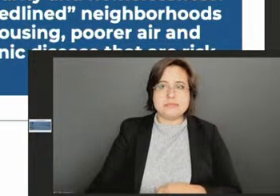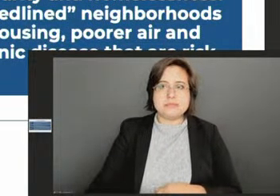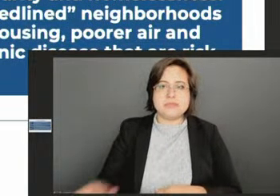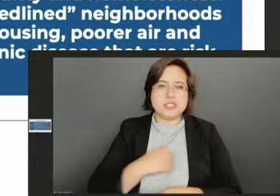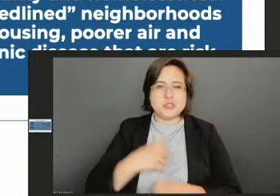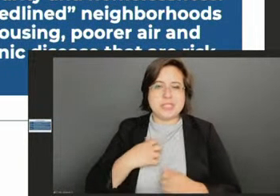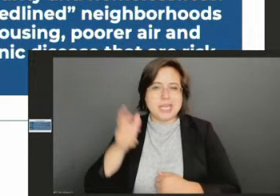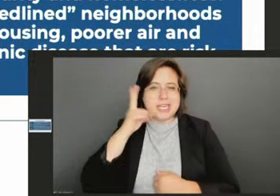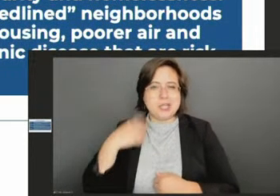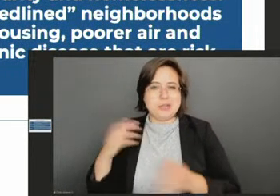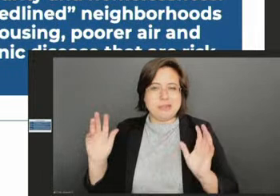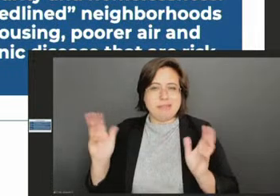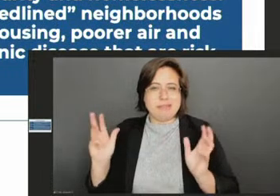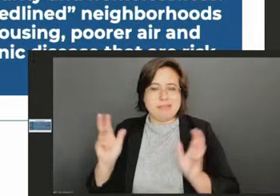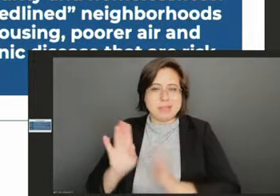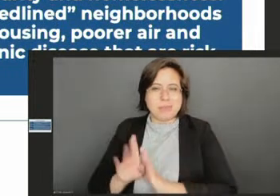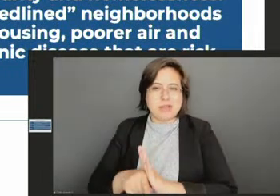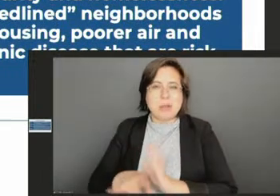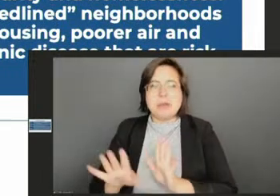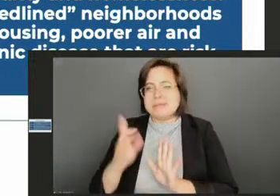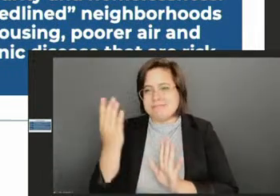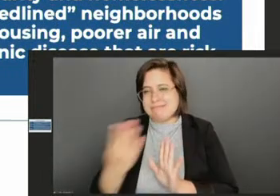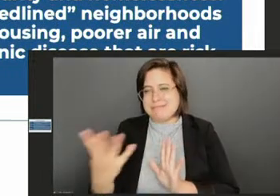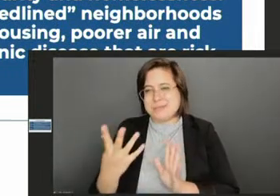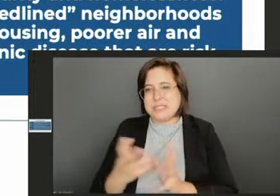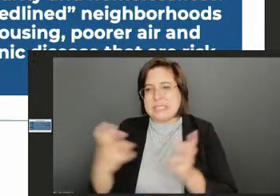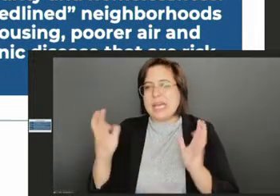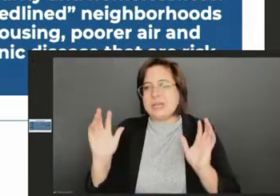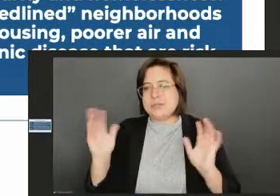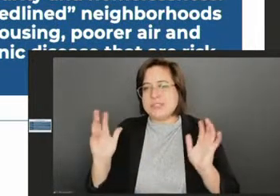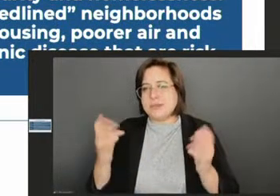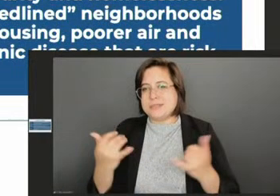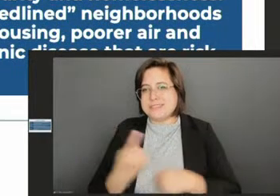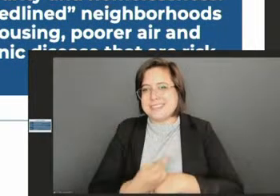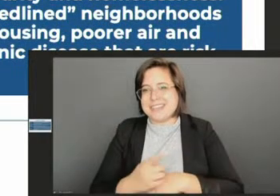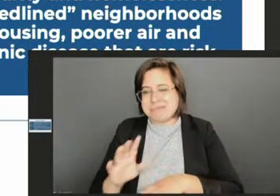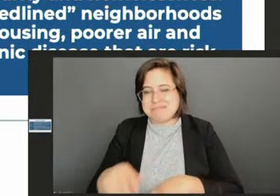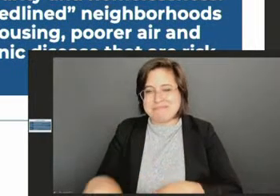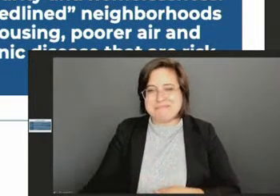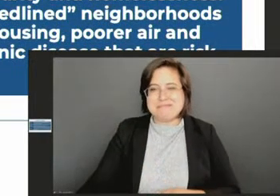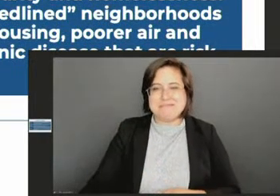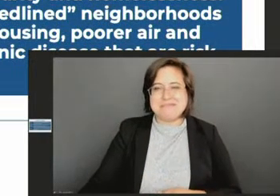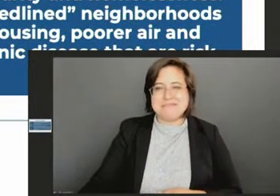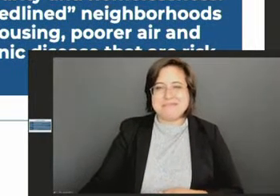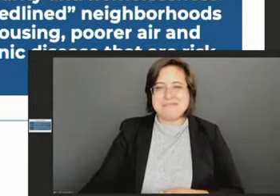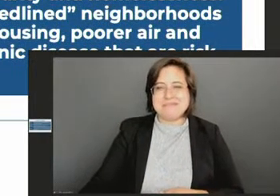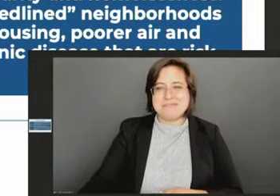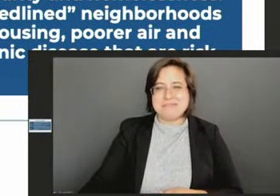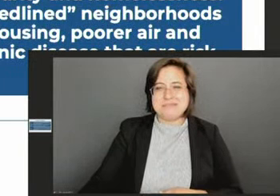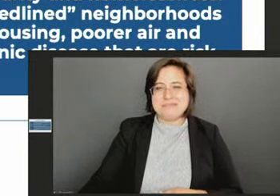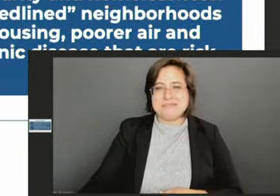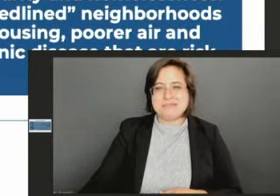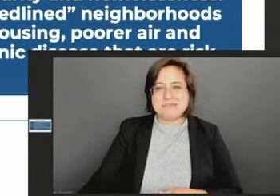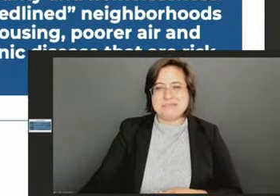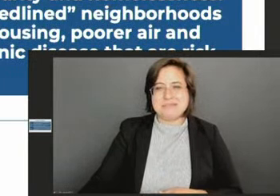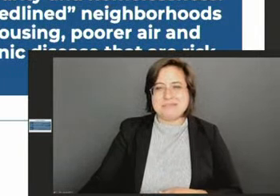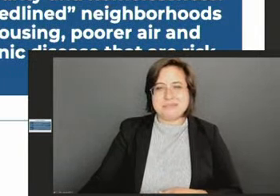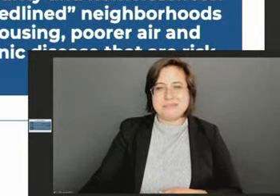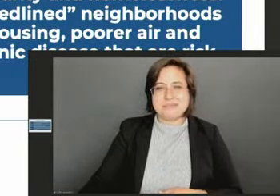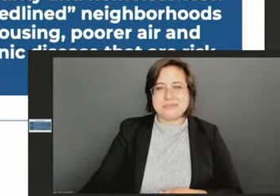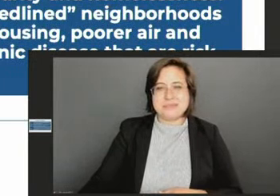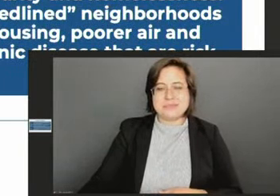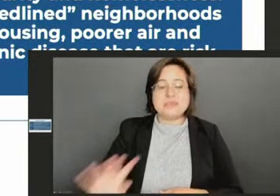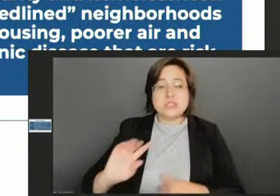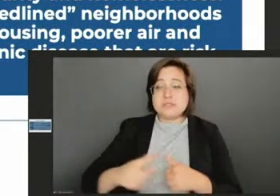Sorry, there are lots of sirens going today. So the first problem is we